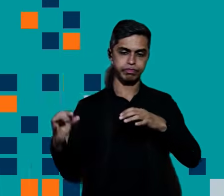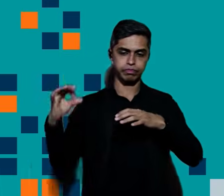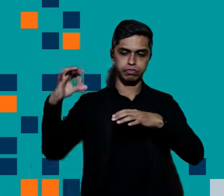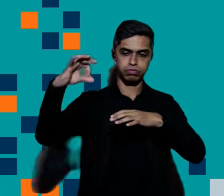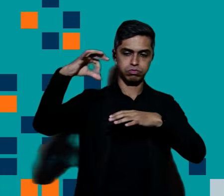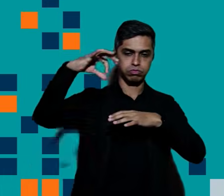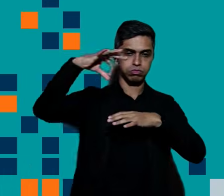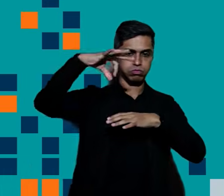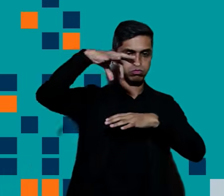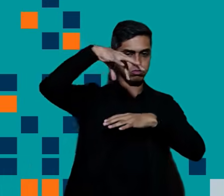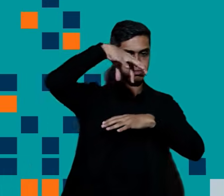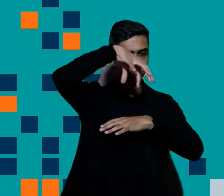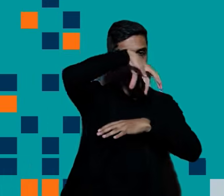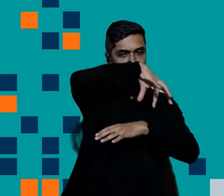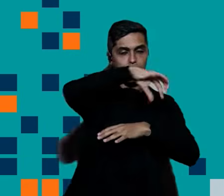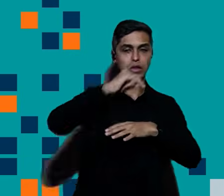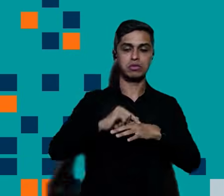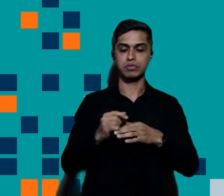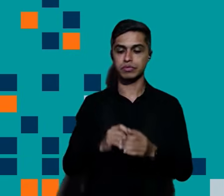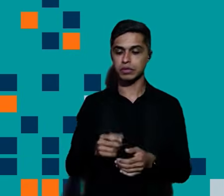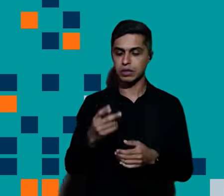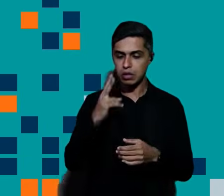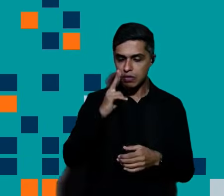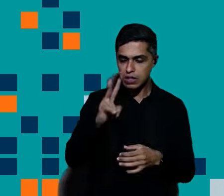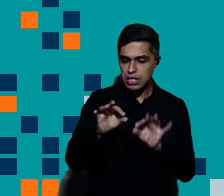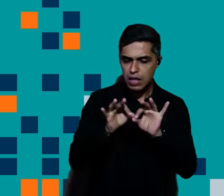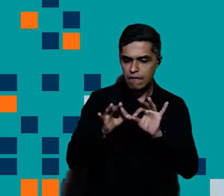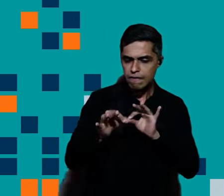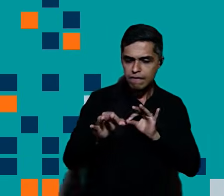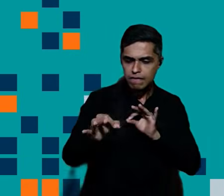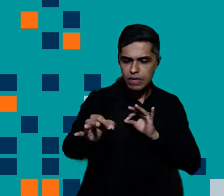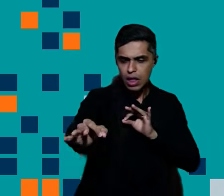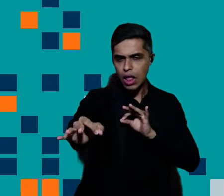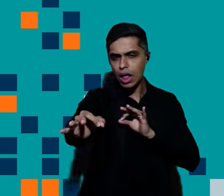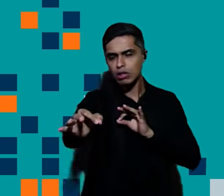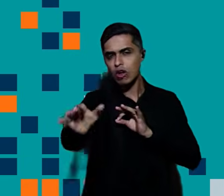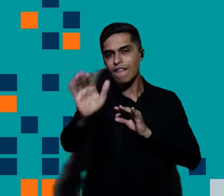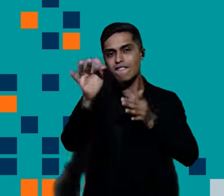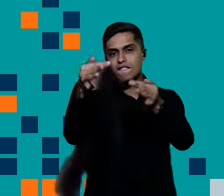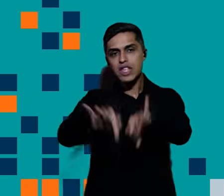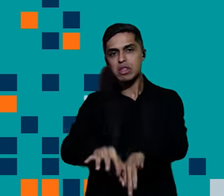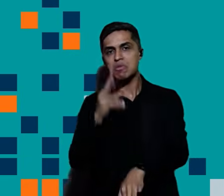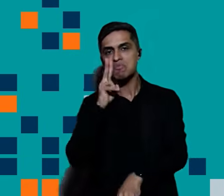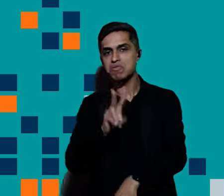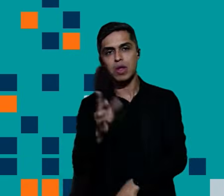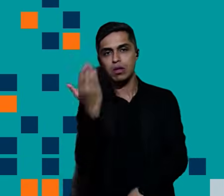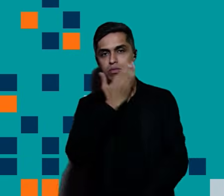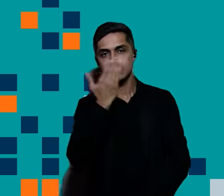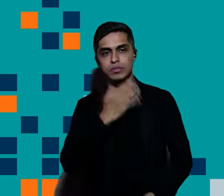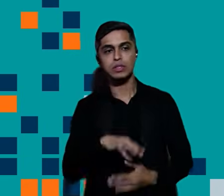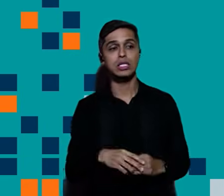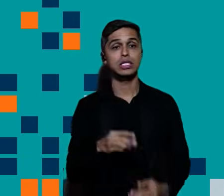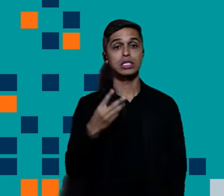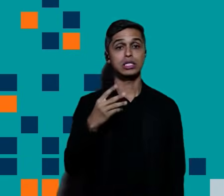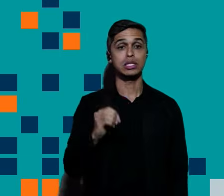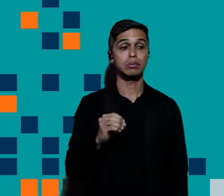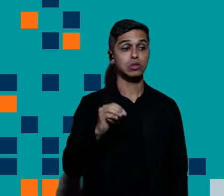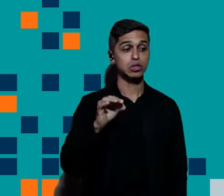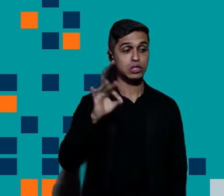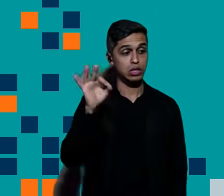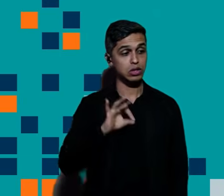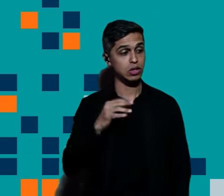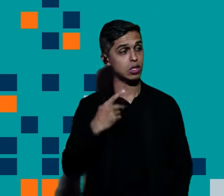end of the corridor. Your mind uses 30% of the energy of all organs of the body. When it sees a